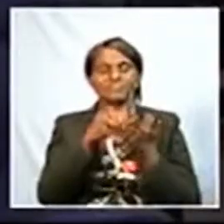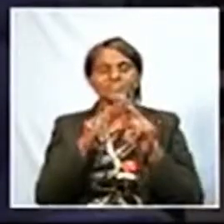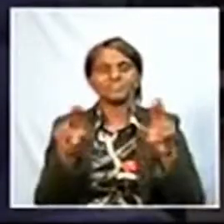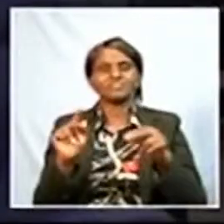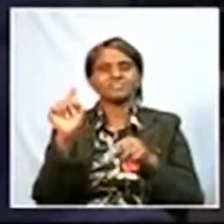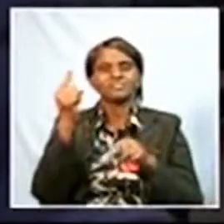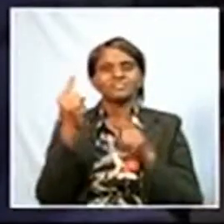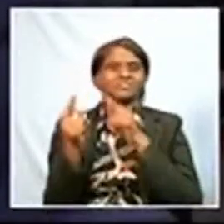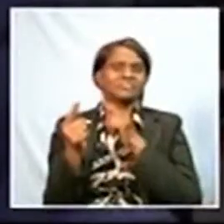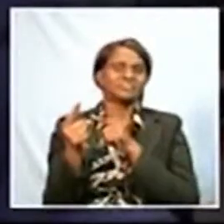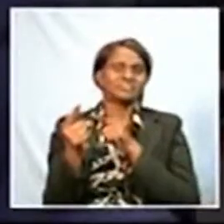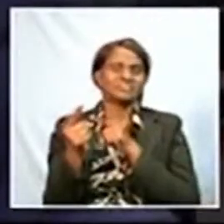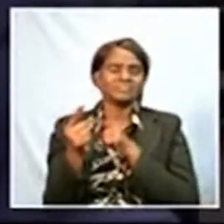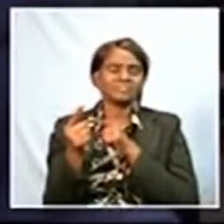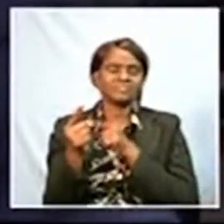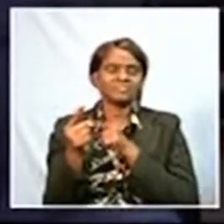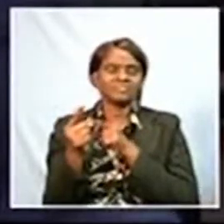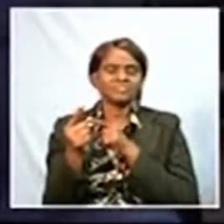Firstly,